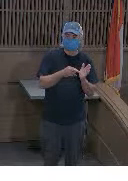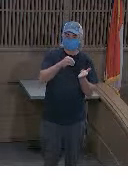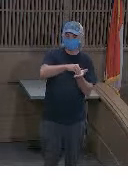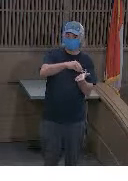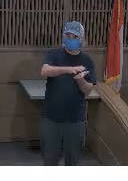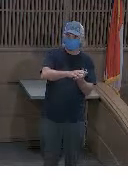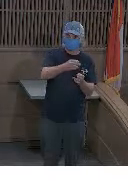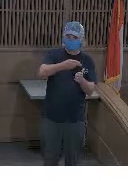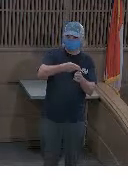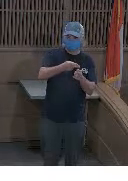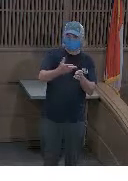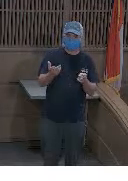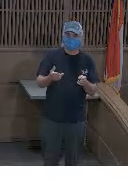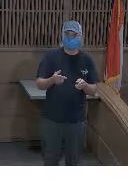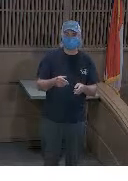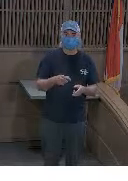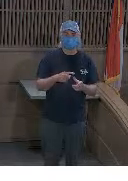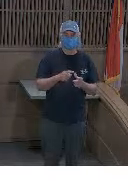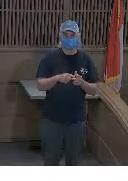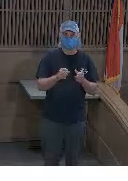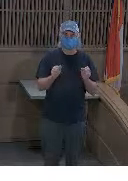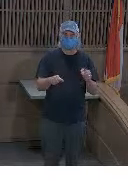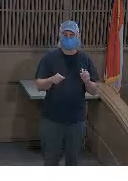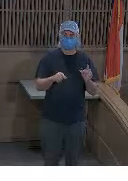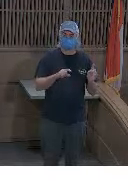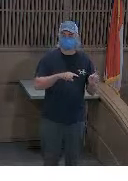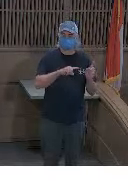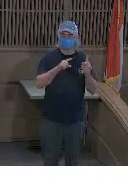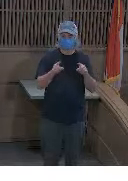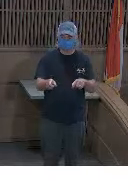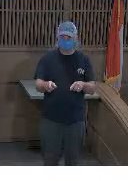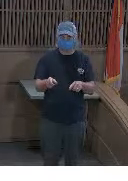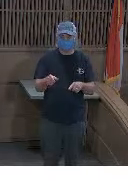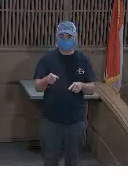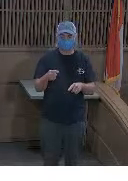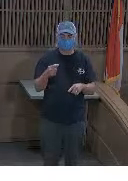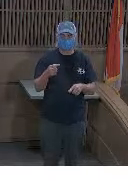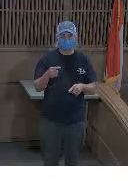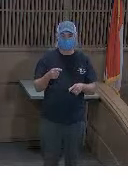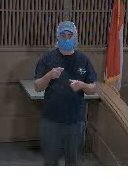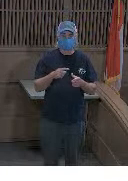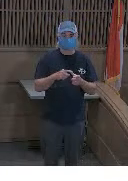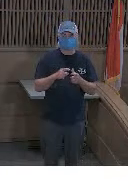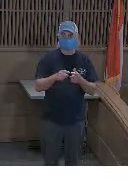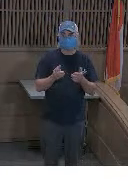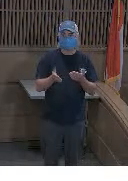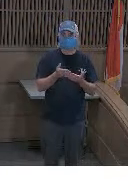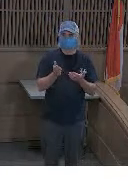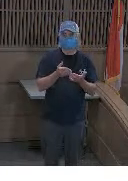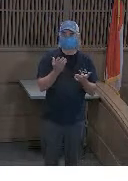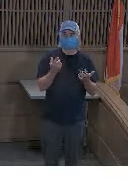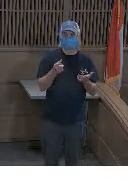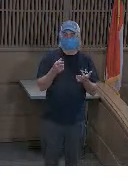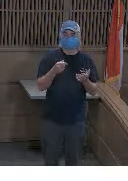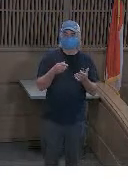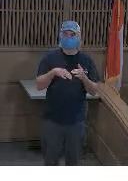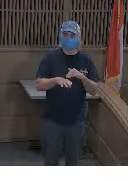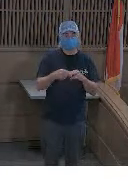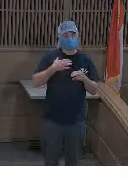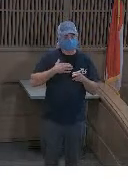you're pre-registered, if there's a need for you to ever get a second or third test, then you're already pre-registered. You just show